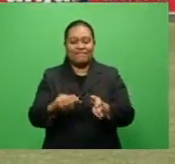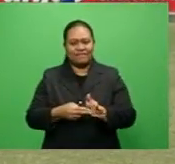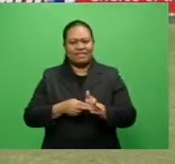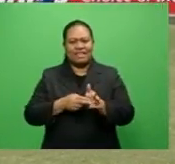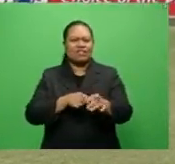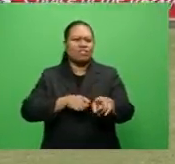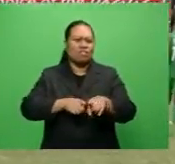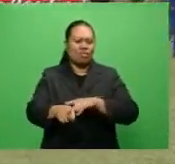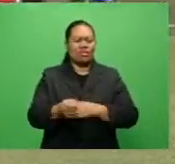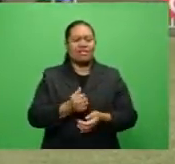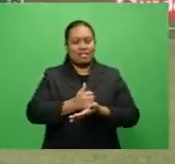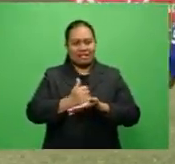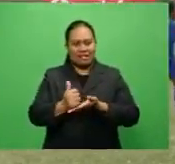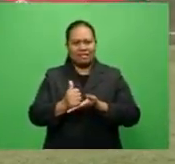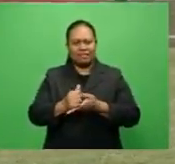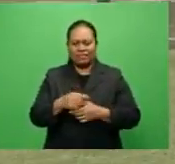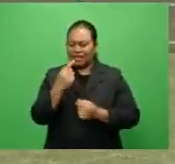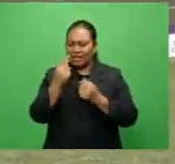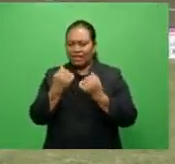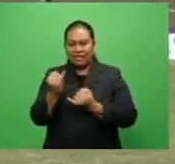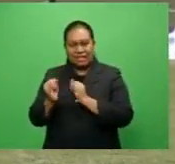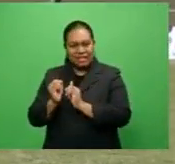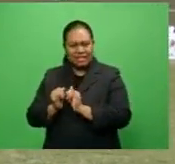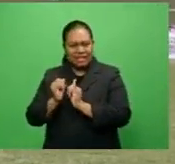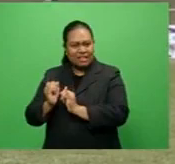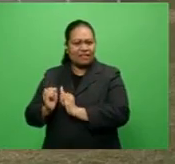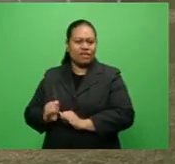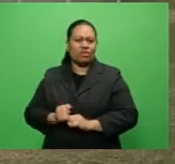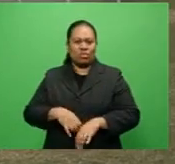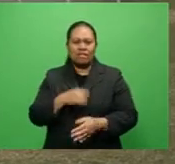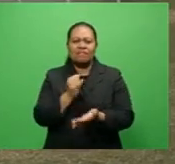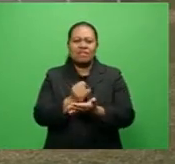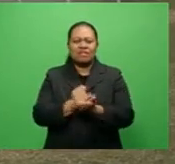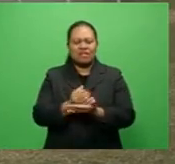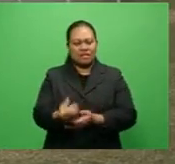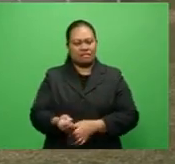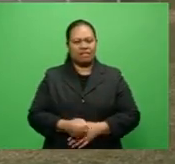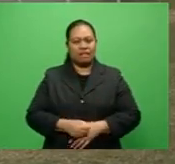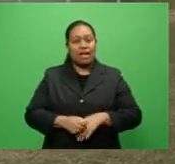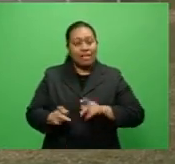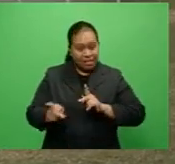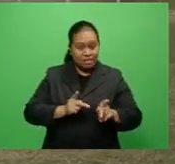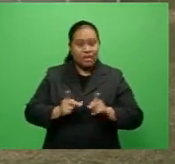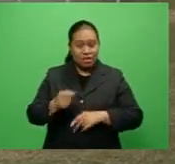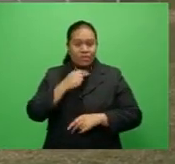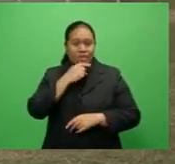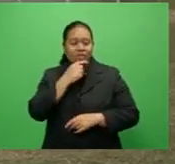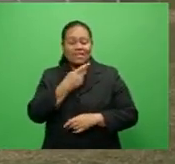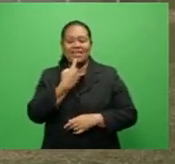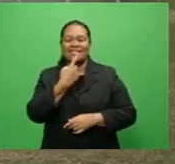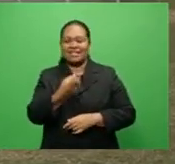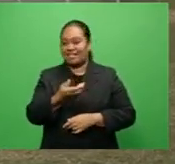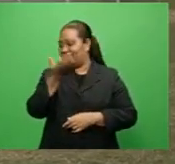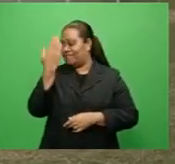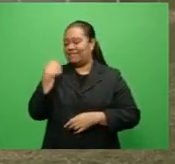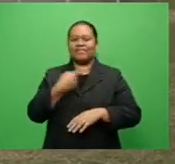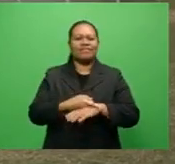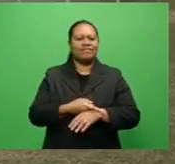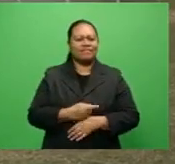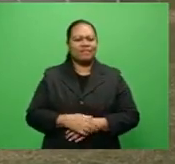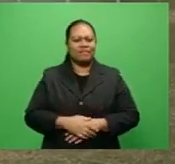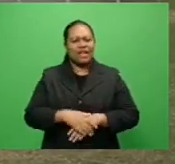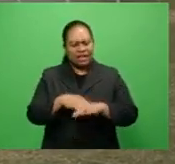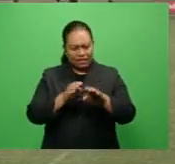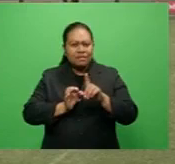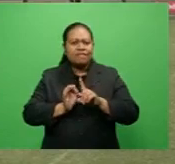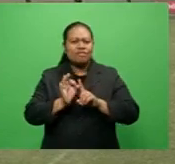especially with a number of individual errors. The performance of the boys, what I have said last week, there is an improvement